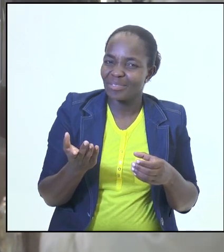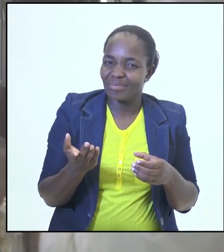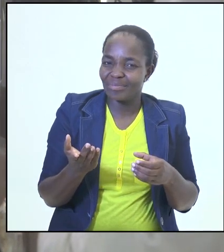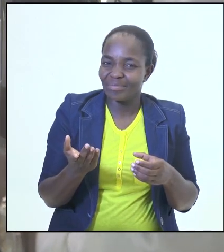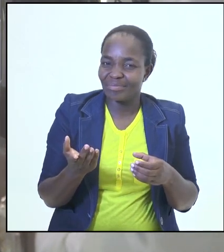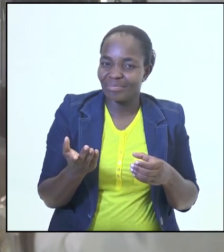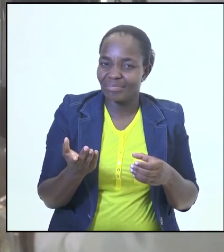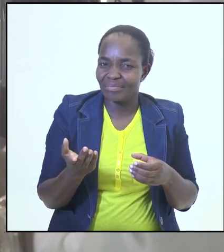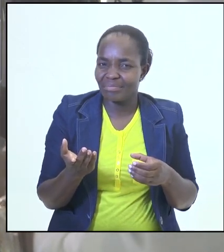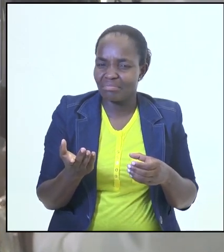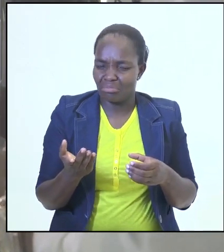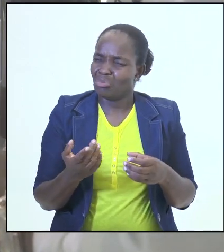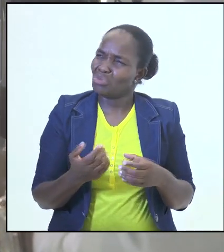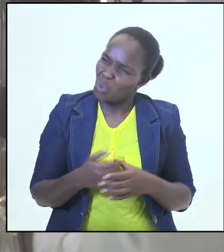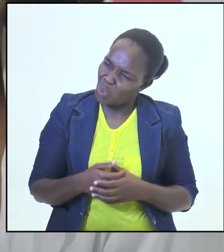Discharged.